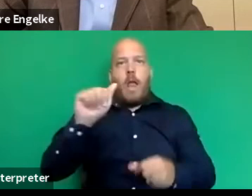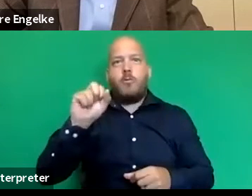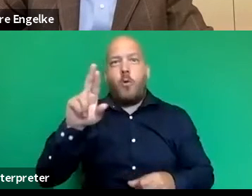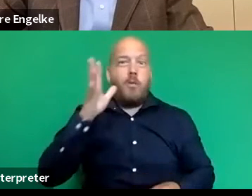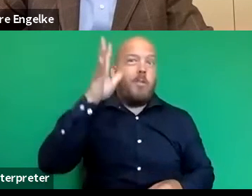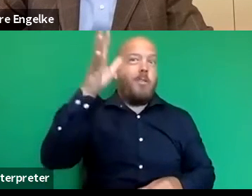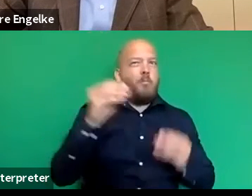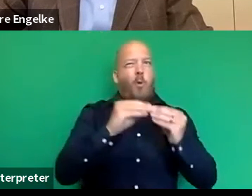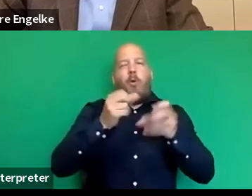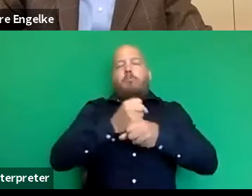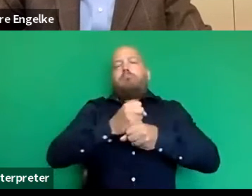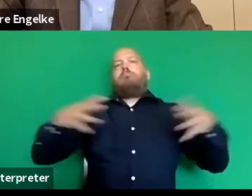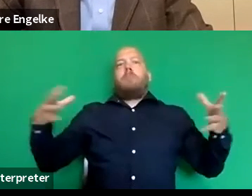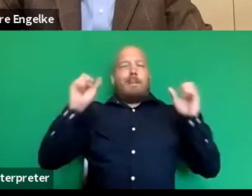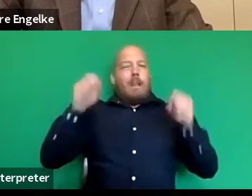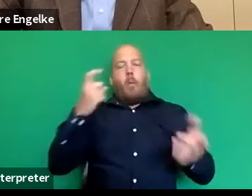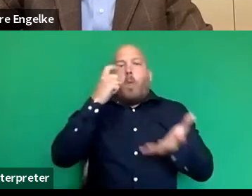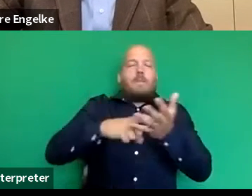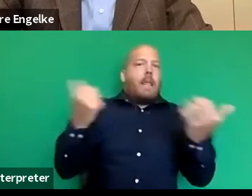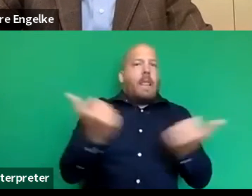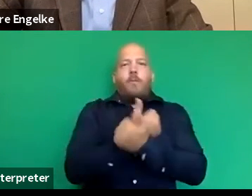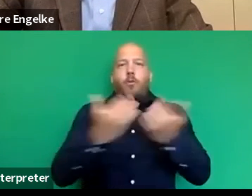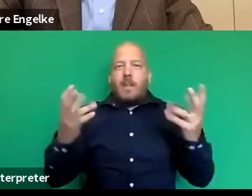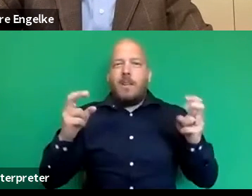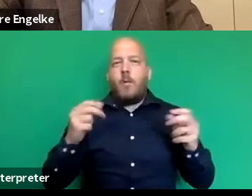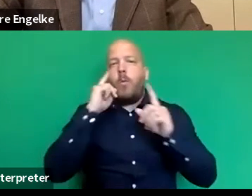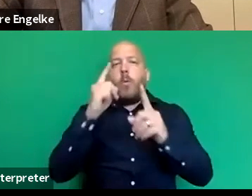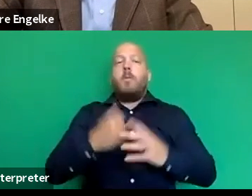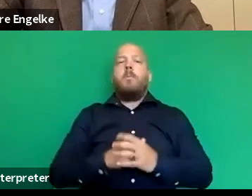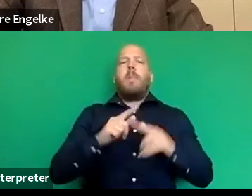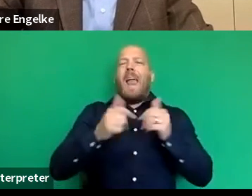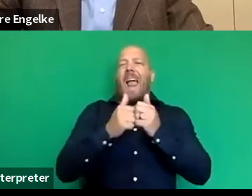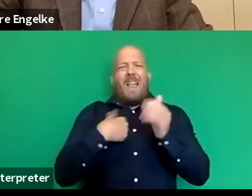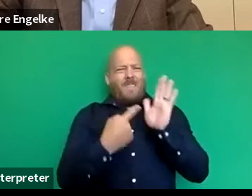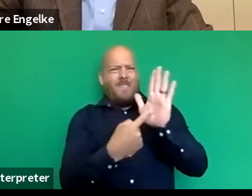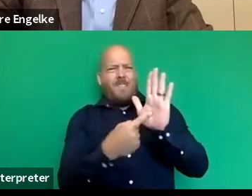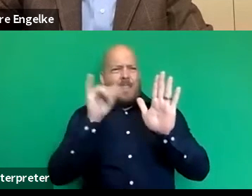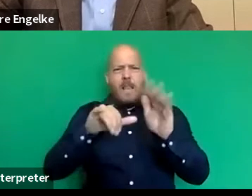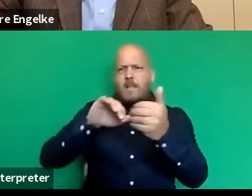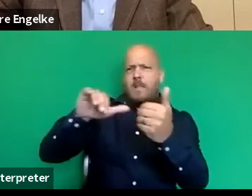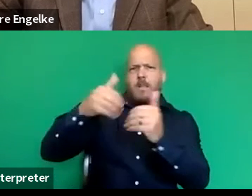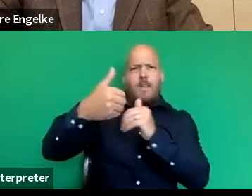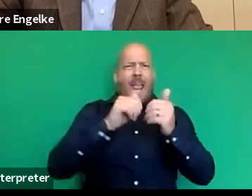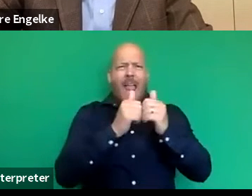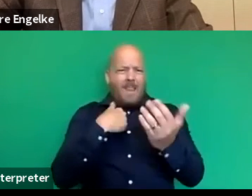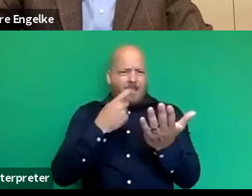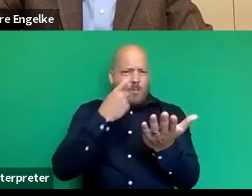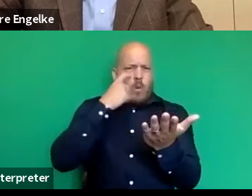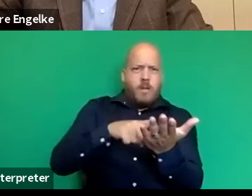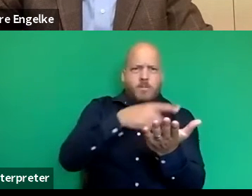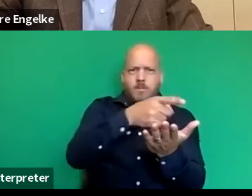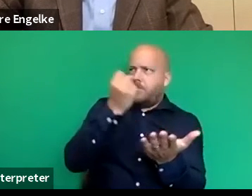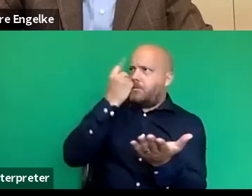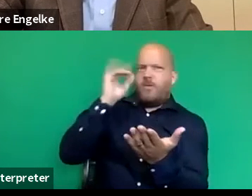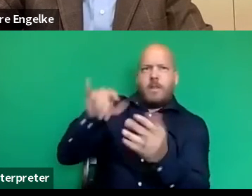how do you indicate that kind of speaker intent, for example, sarcasm,